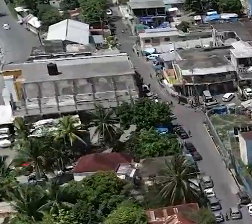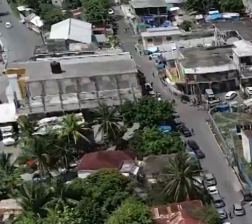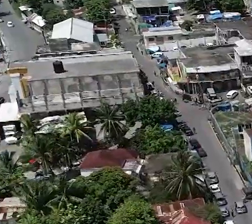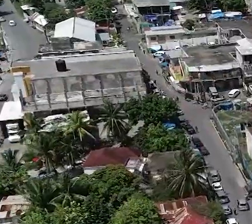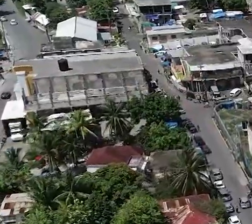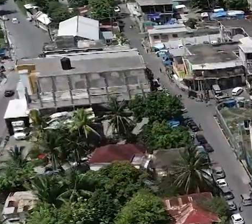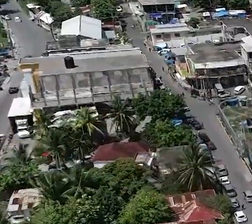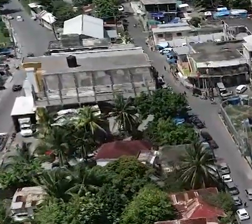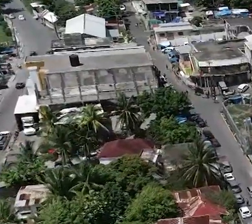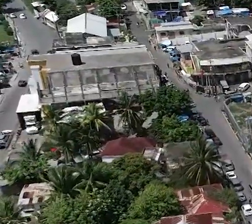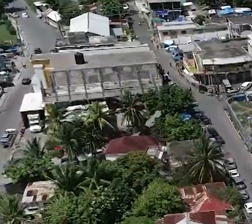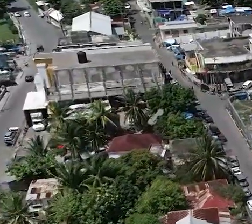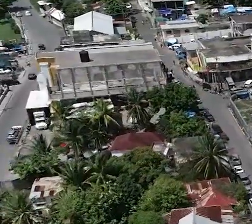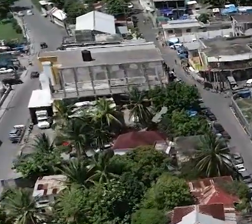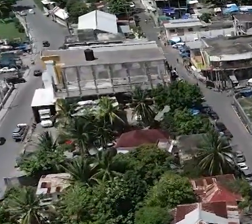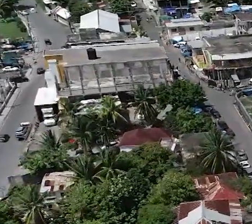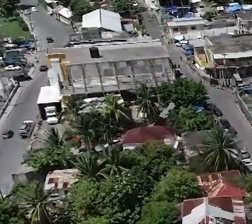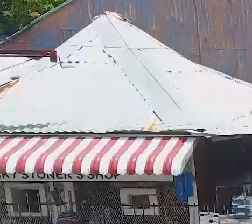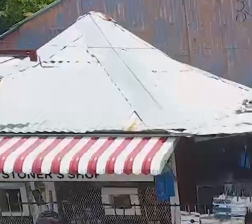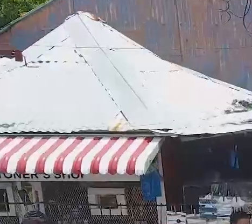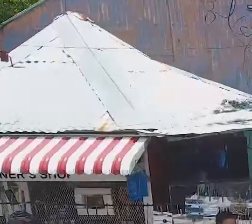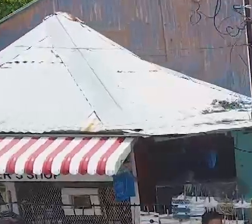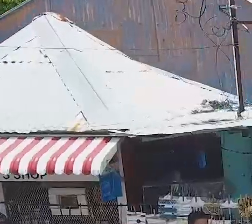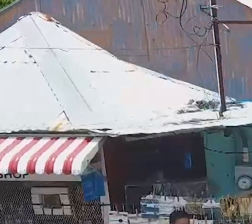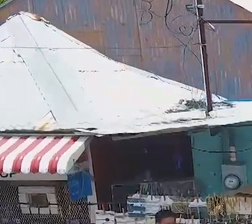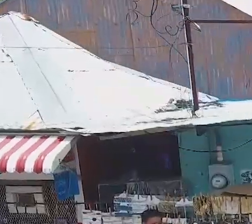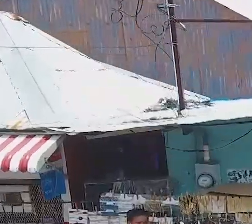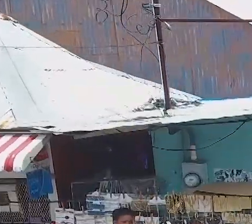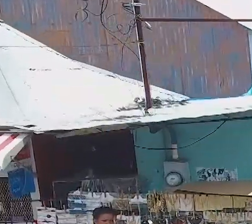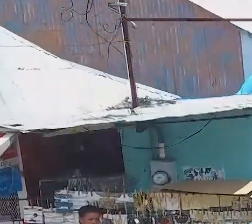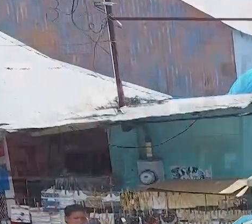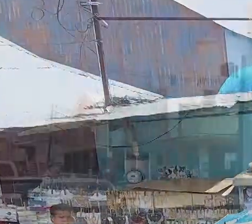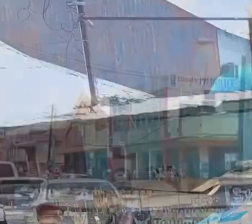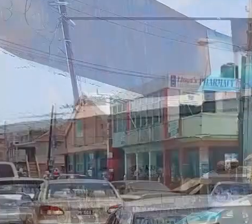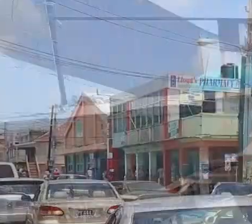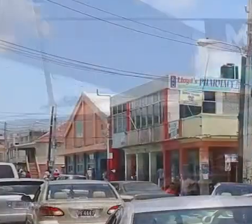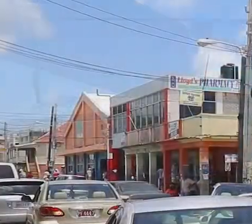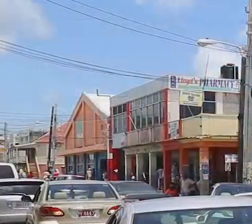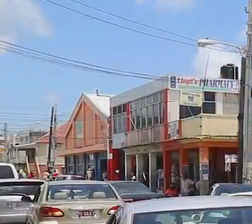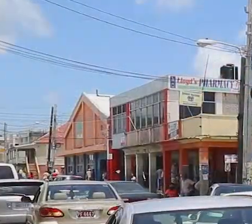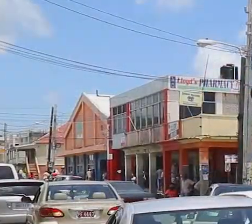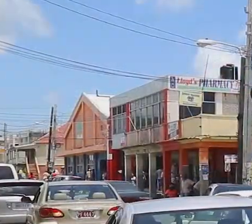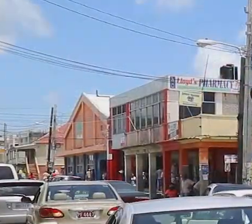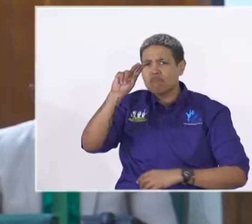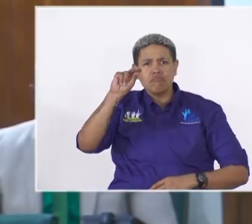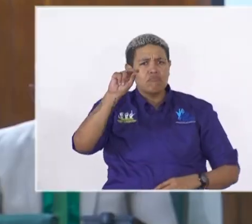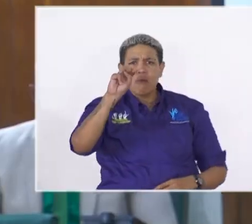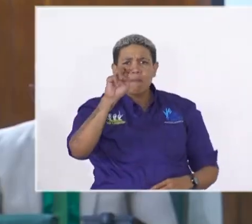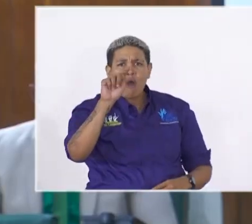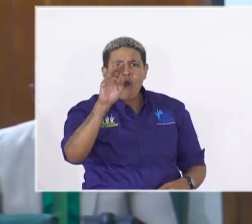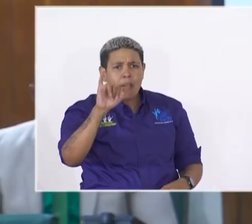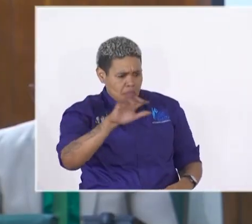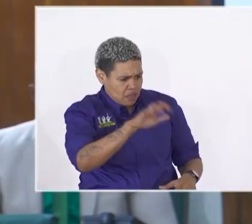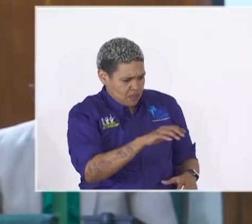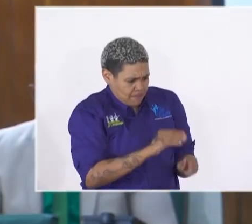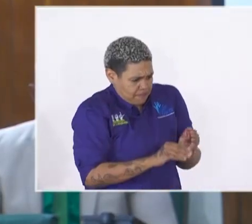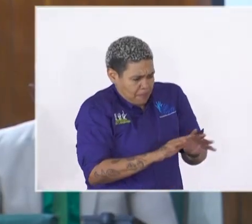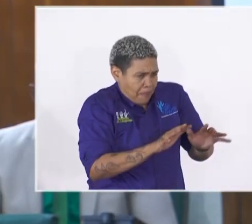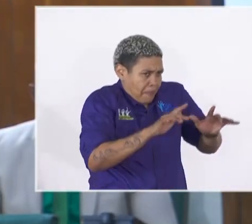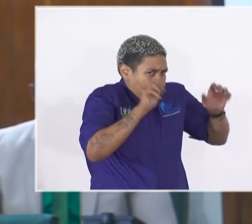we're not just trying to develop a modern town centre and leave Morant Bay to die. No,